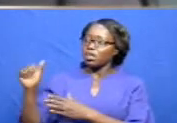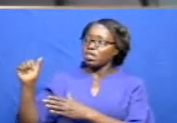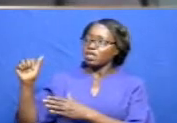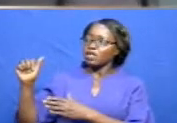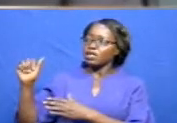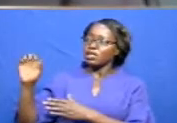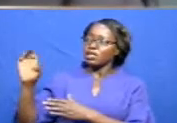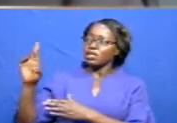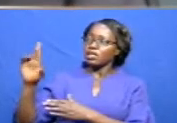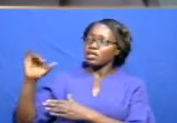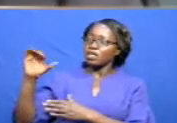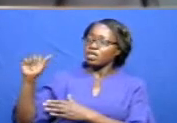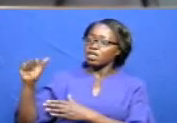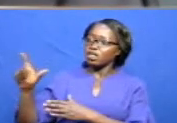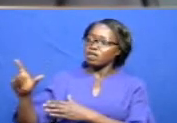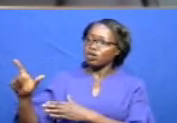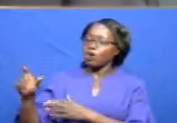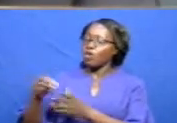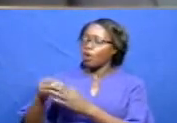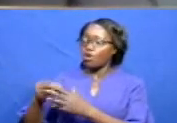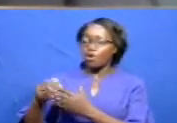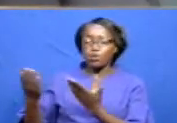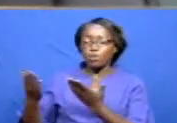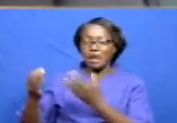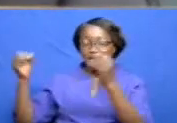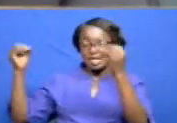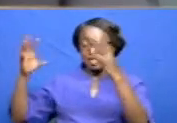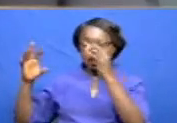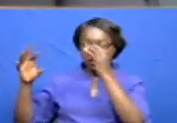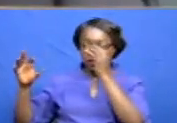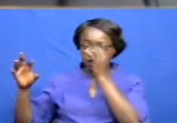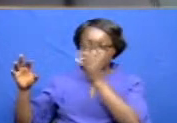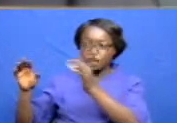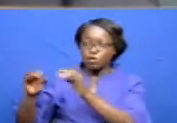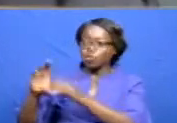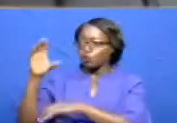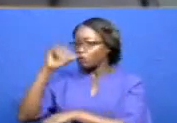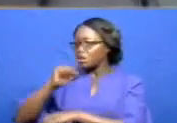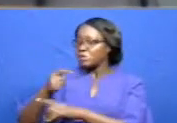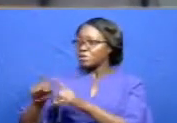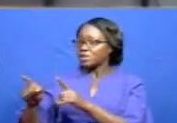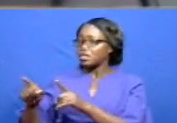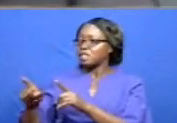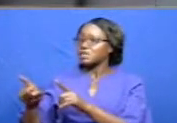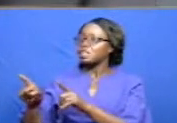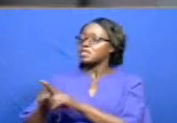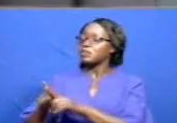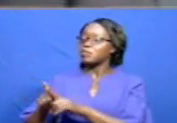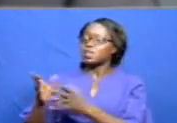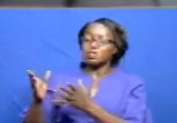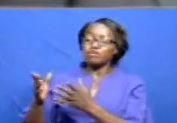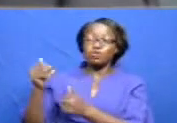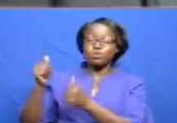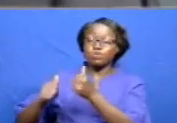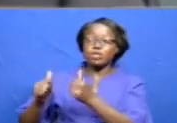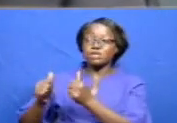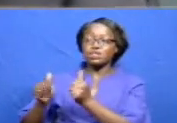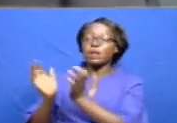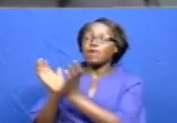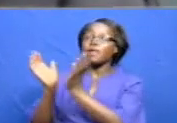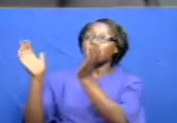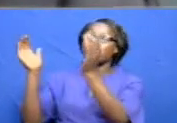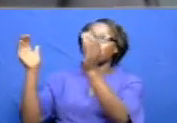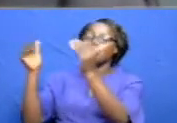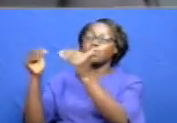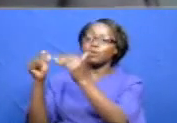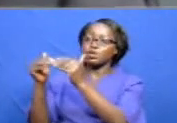you're in an area where clearly there are no terrestrial base stations. But even then, it would be difficult to identify which particular balloon. But